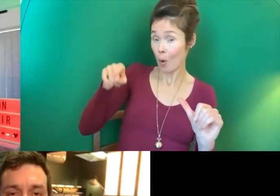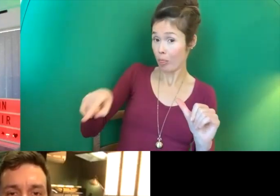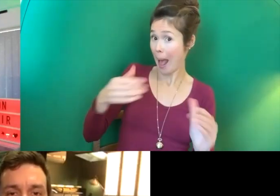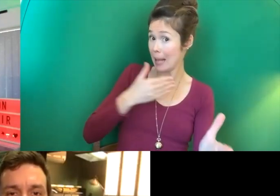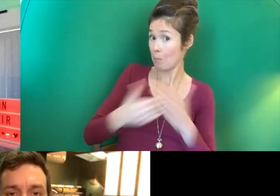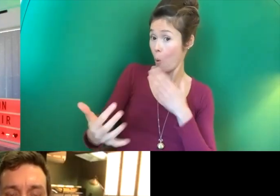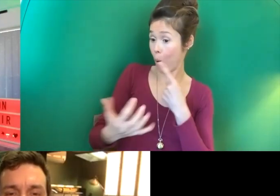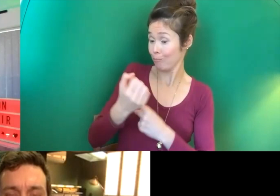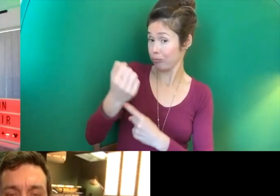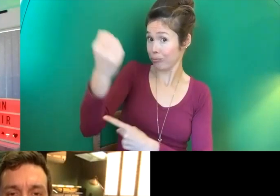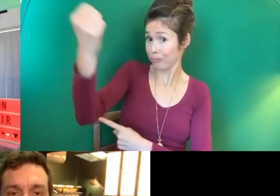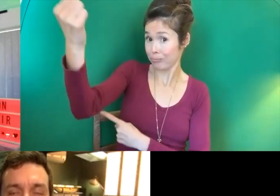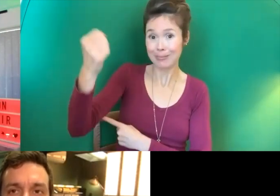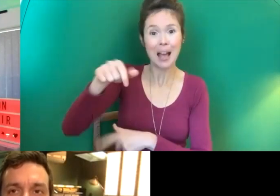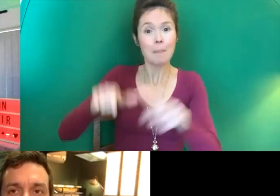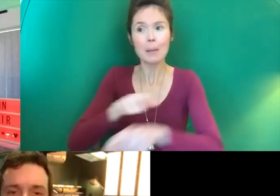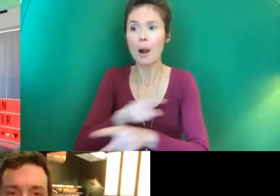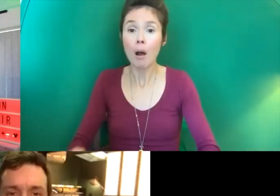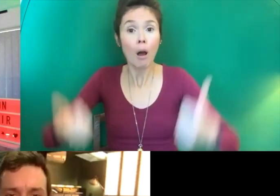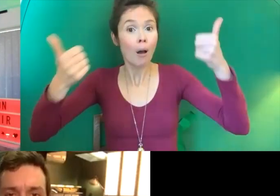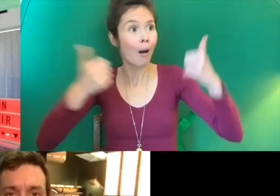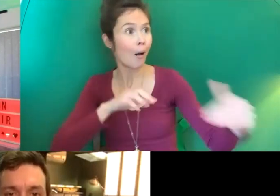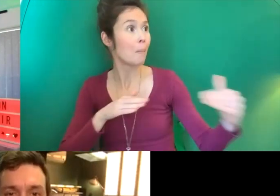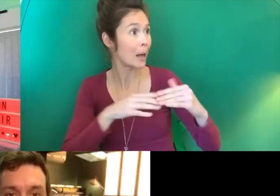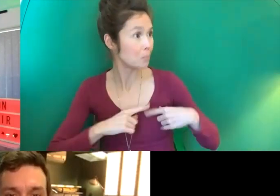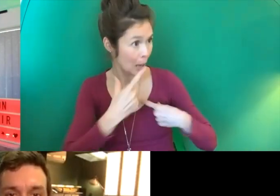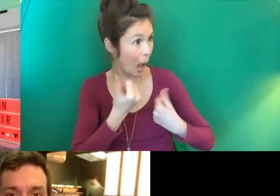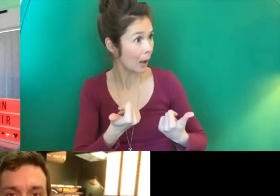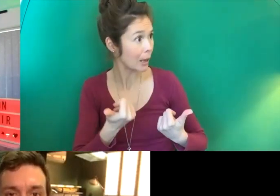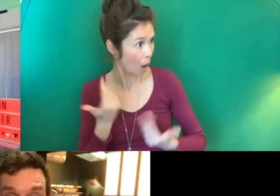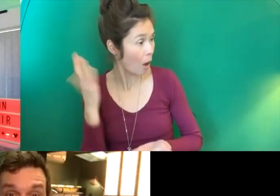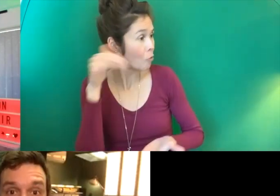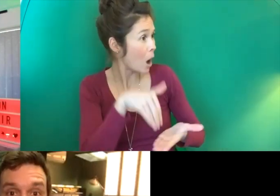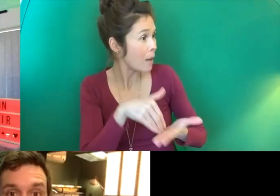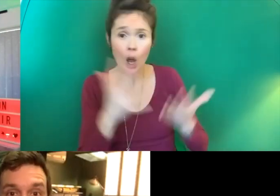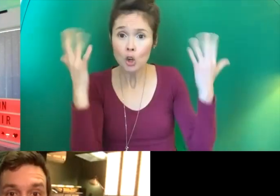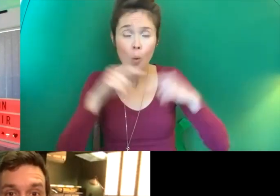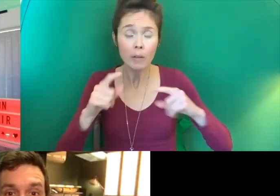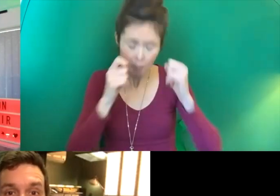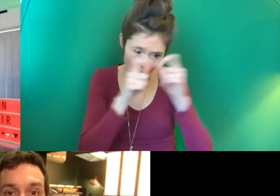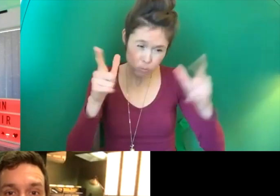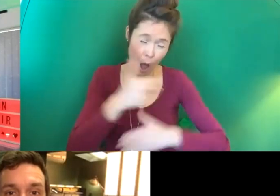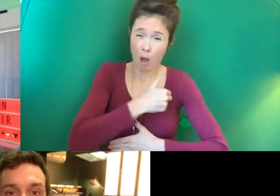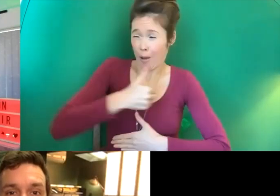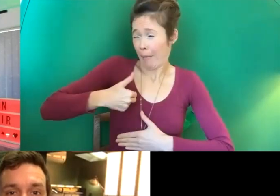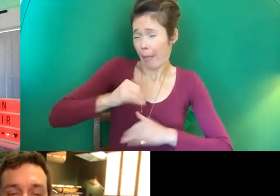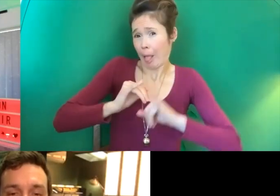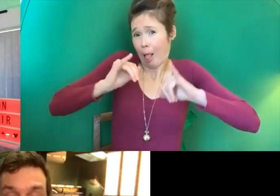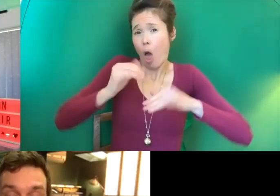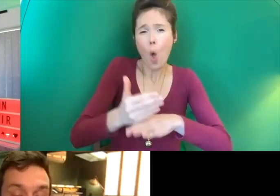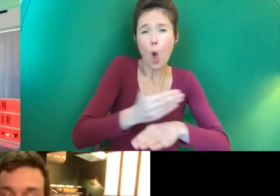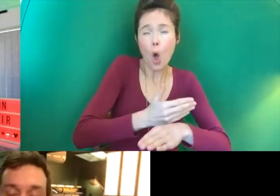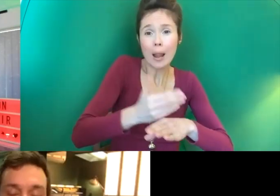timeframes. So I think that's a big thing, making sure that it's commercially viable for me, as it's my business. So